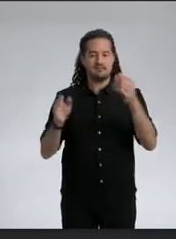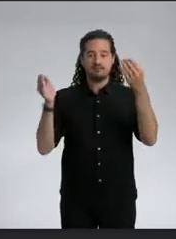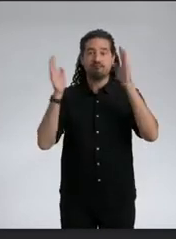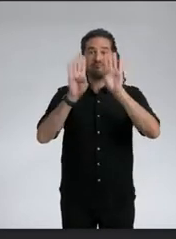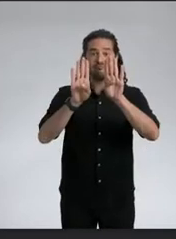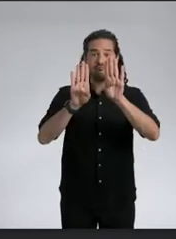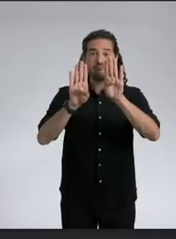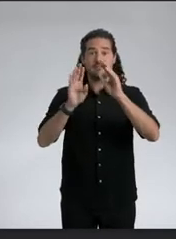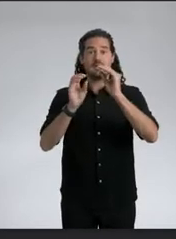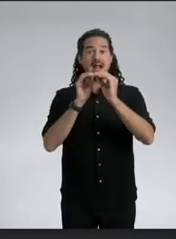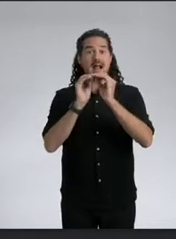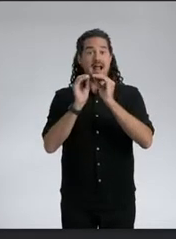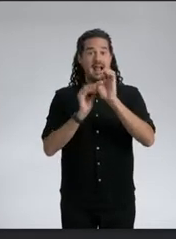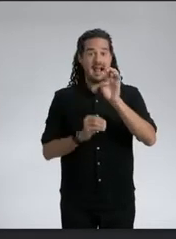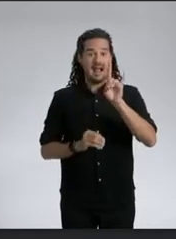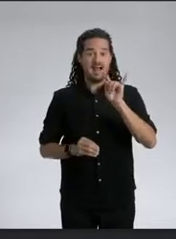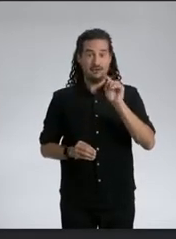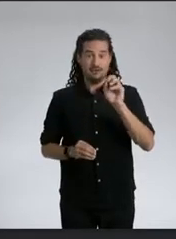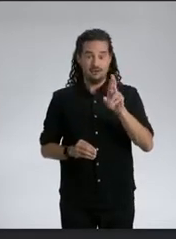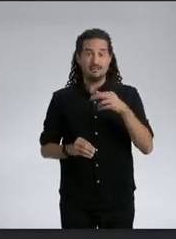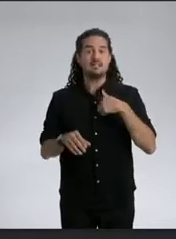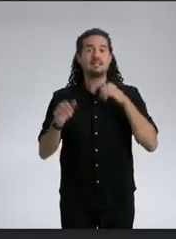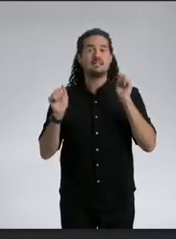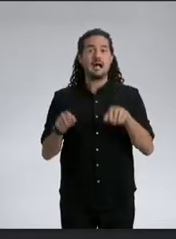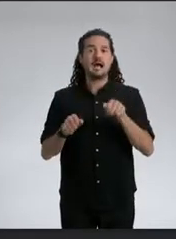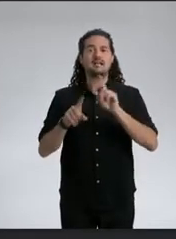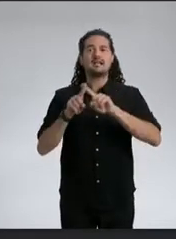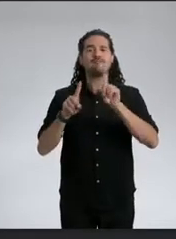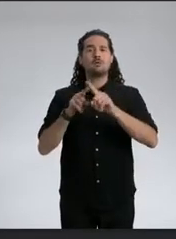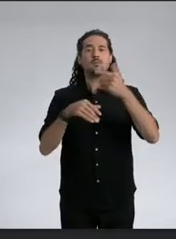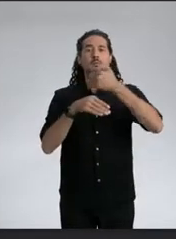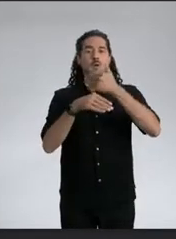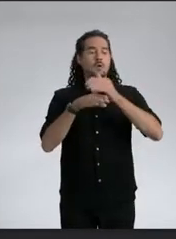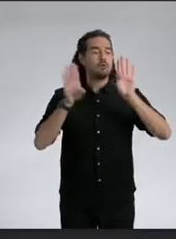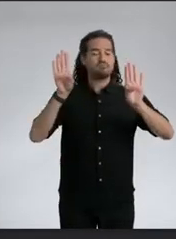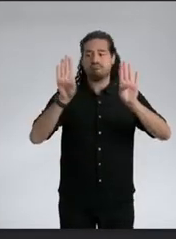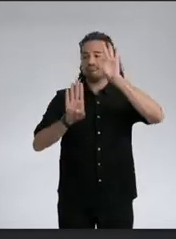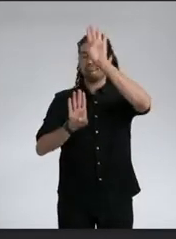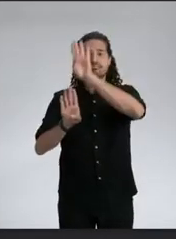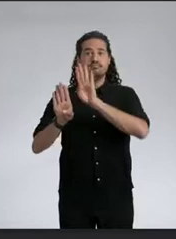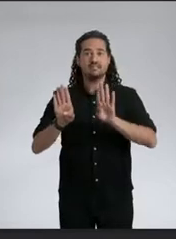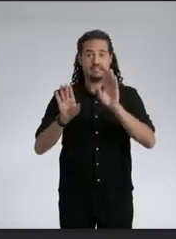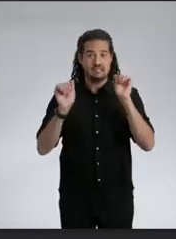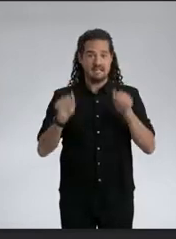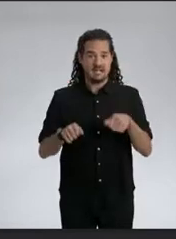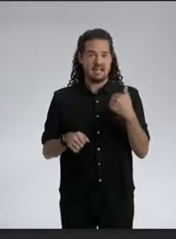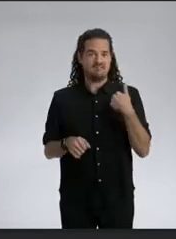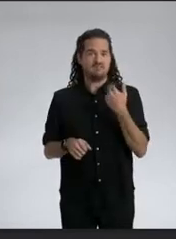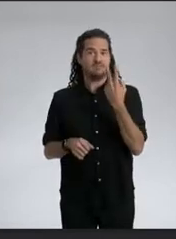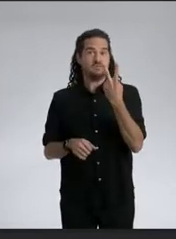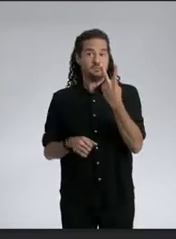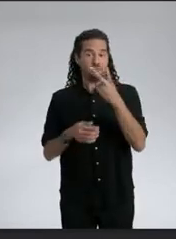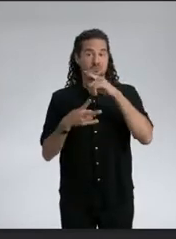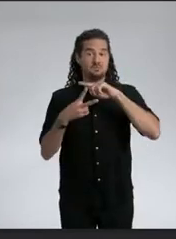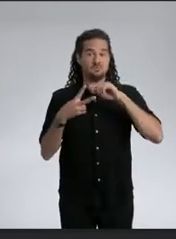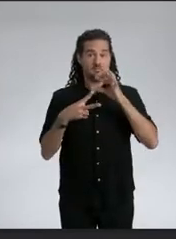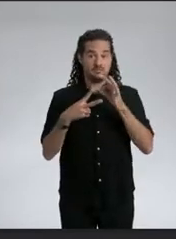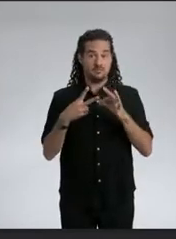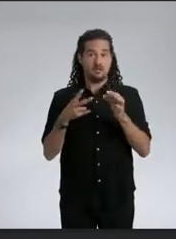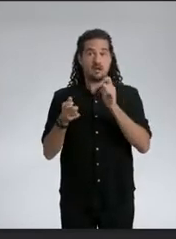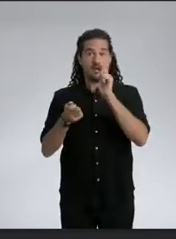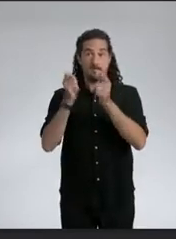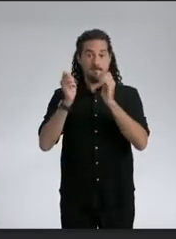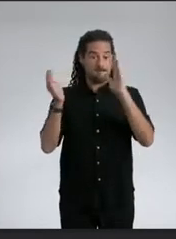across different files in my window. And now with two options, inline comparison and side-by-side, I get to pick